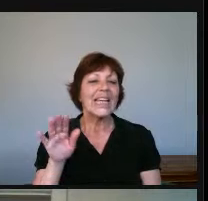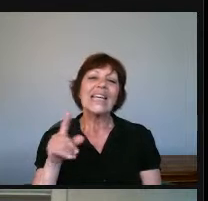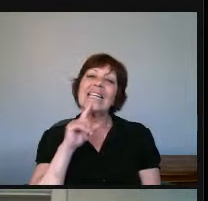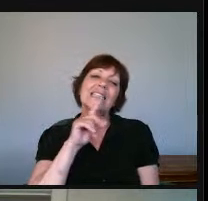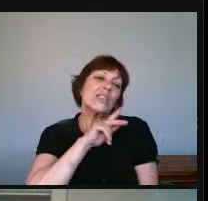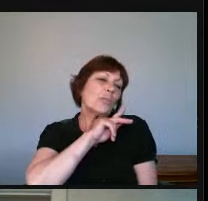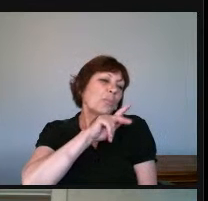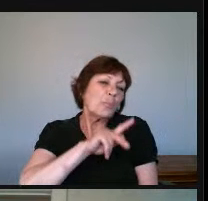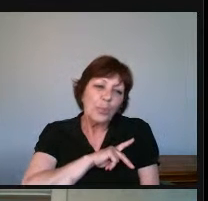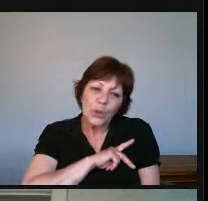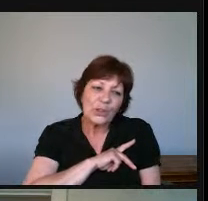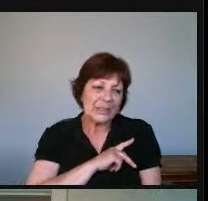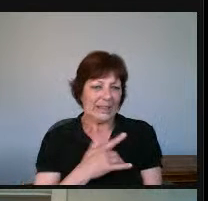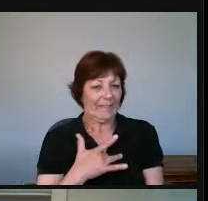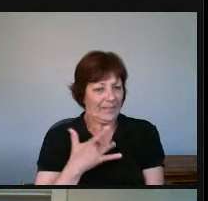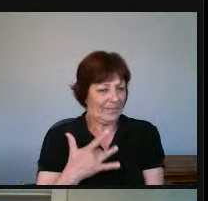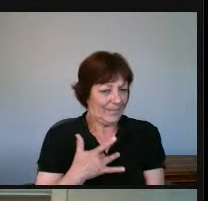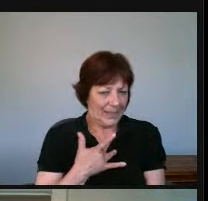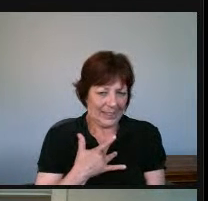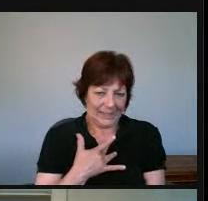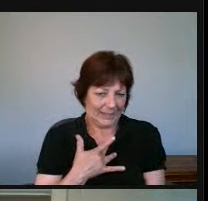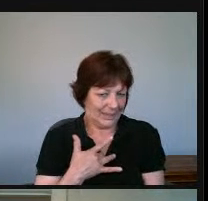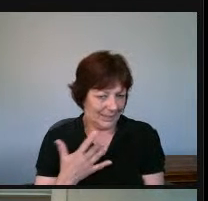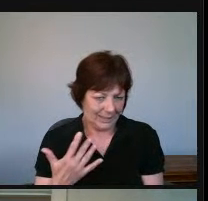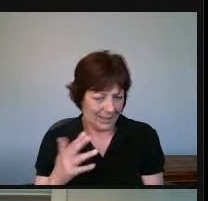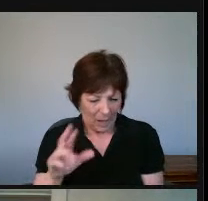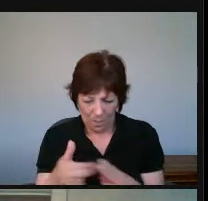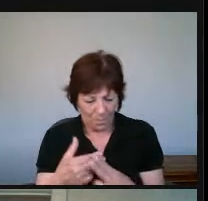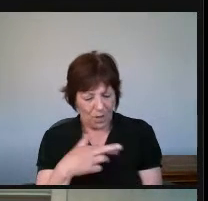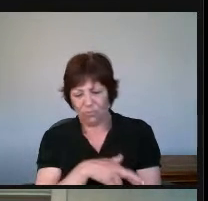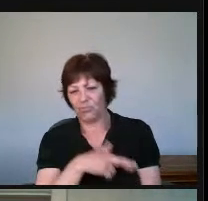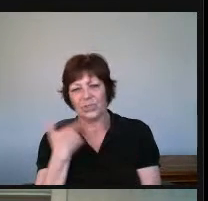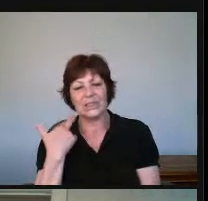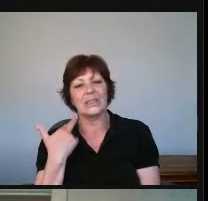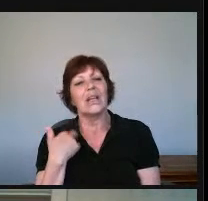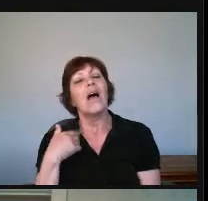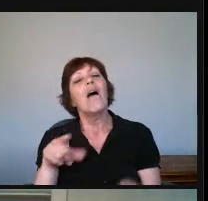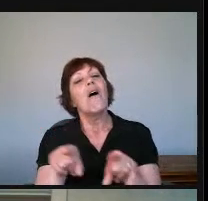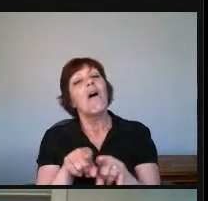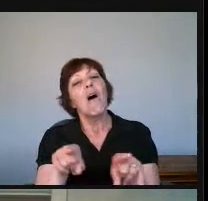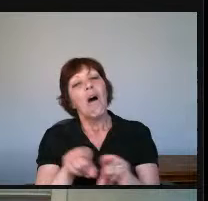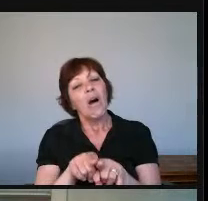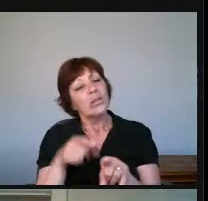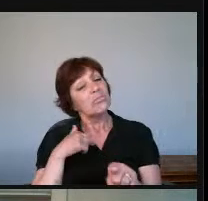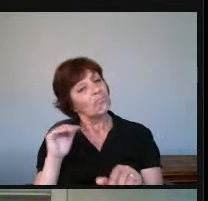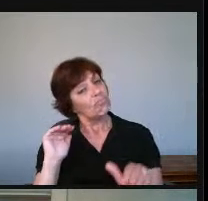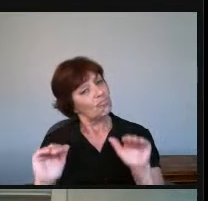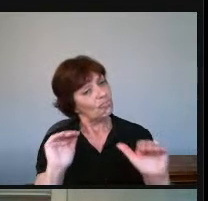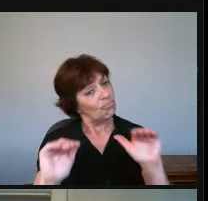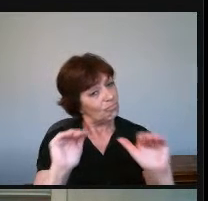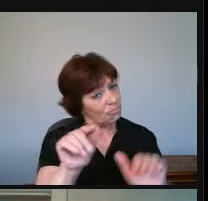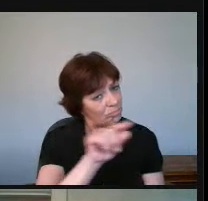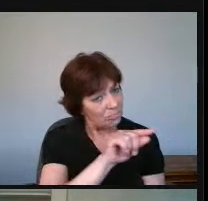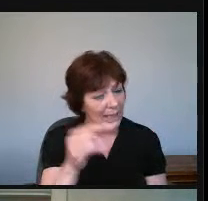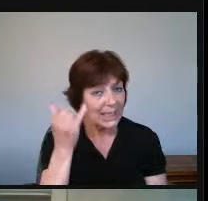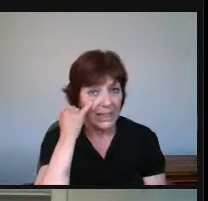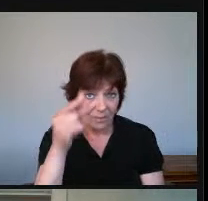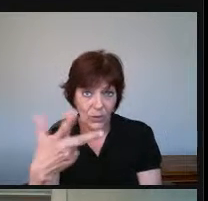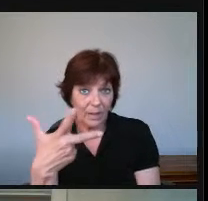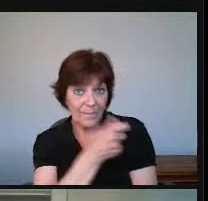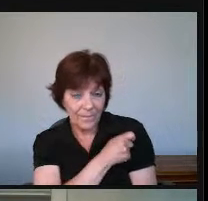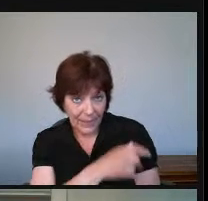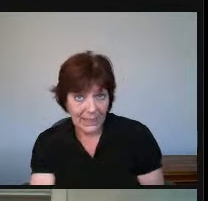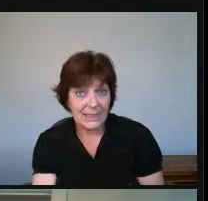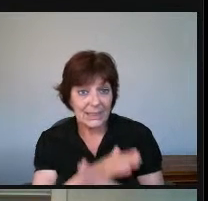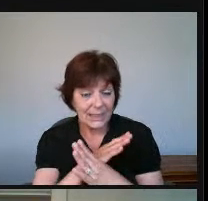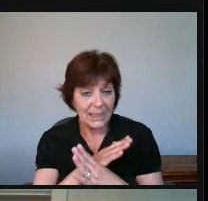about how people feel about risk. I also want to remind everybody that if you're vaccinated,